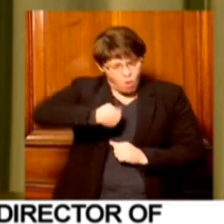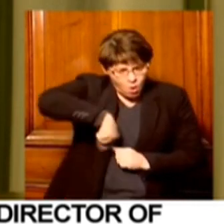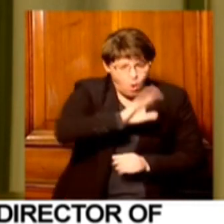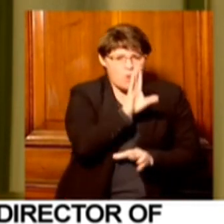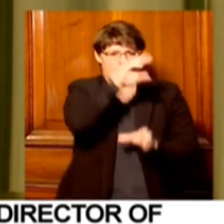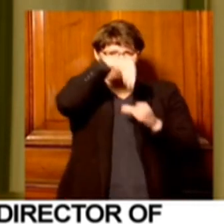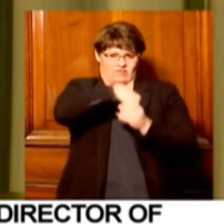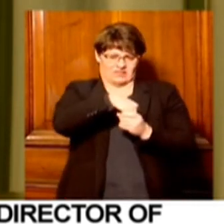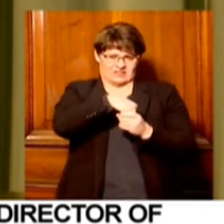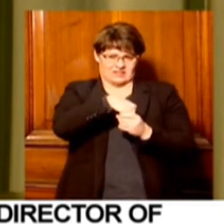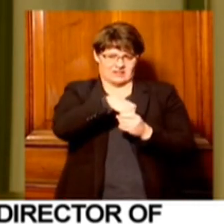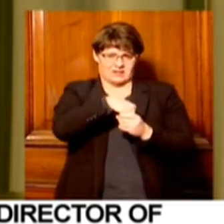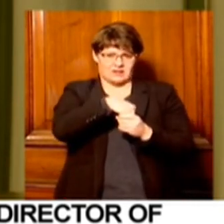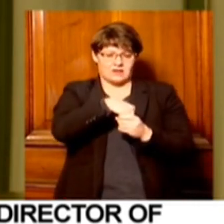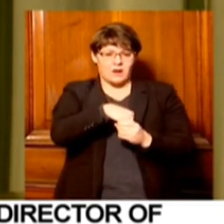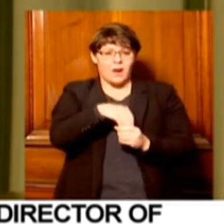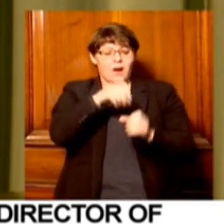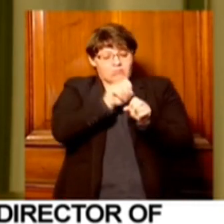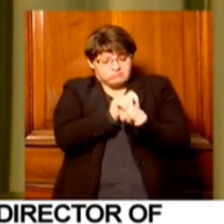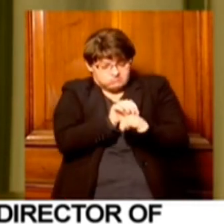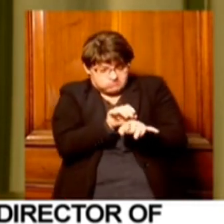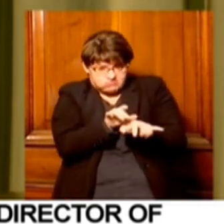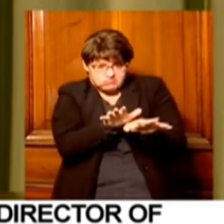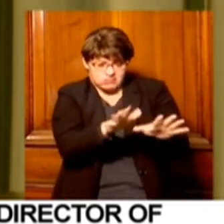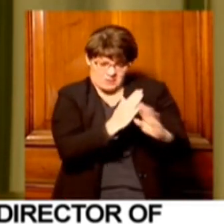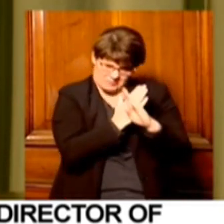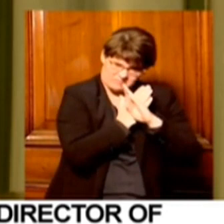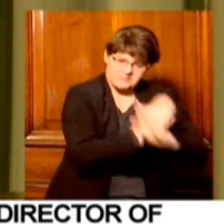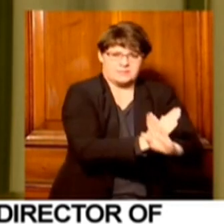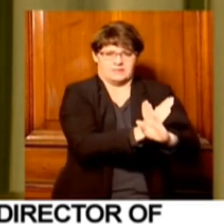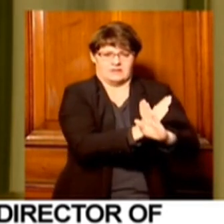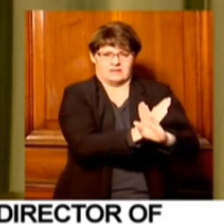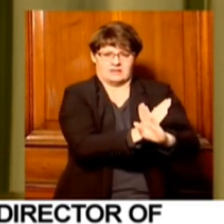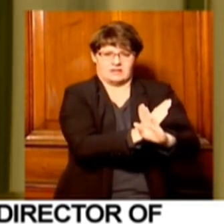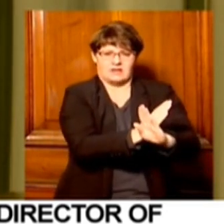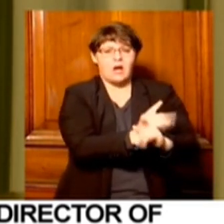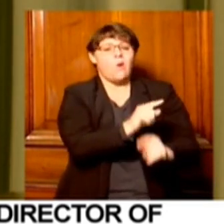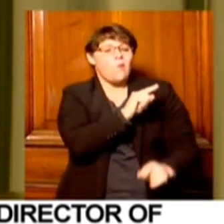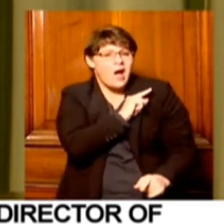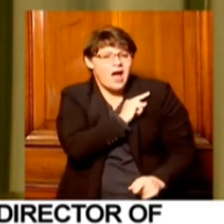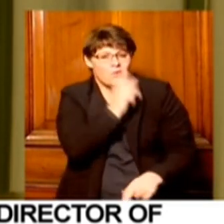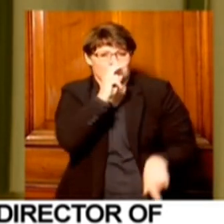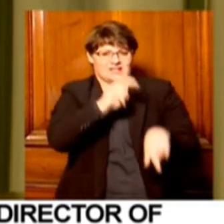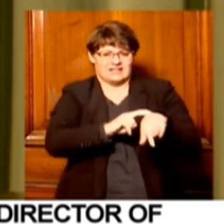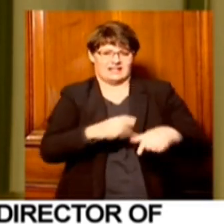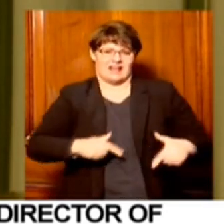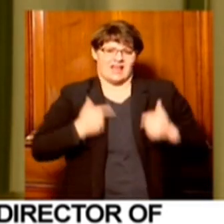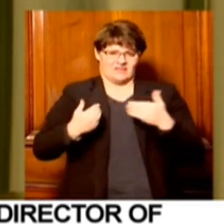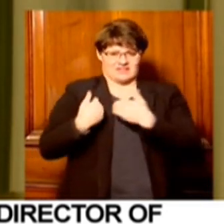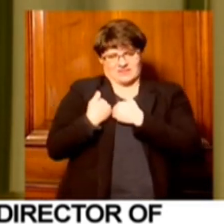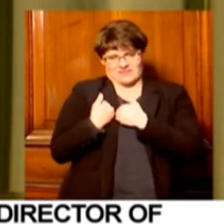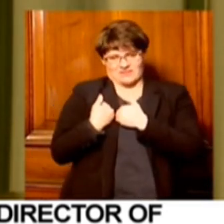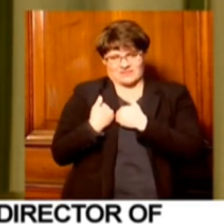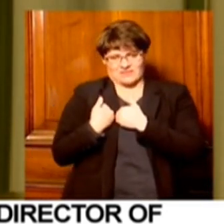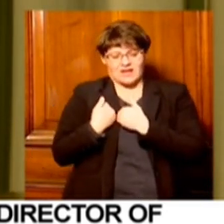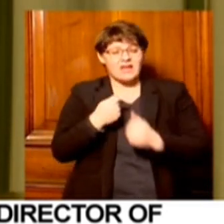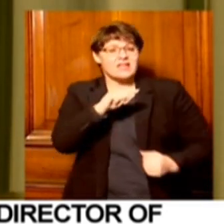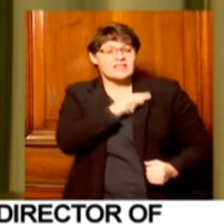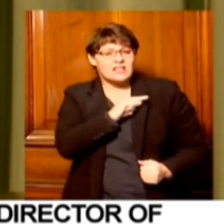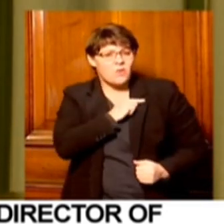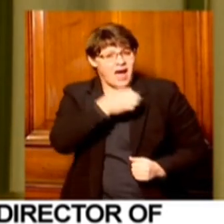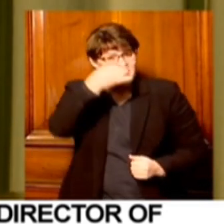obligation to arrest the spread of the virus and preserve human life. Government will therefore